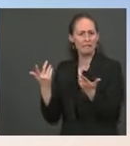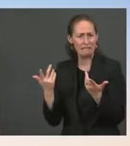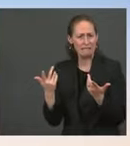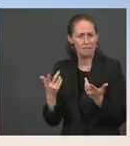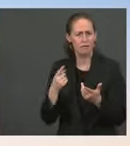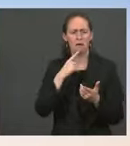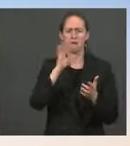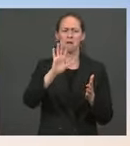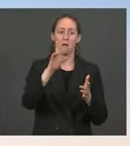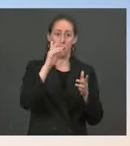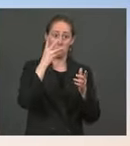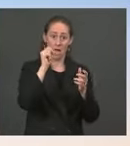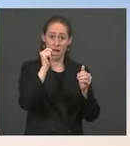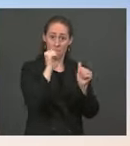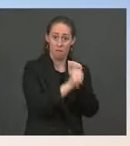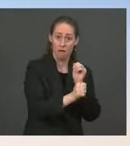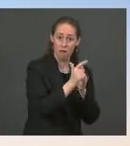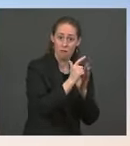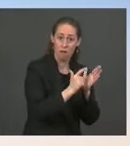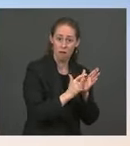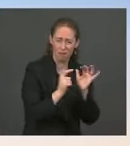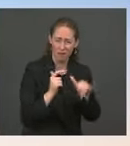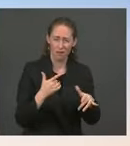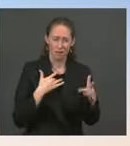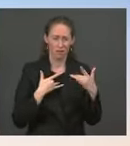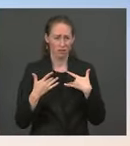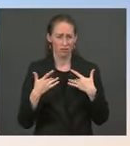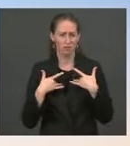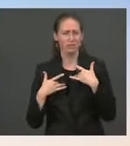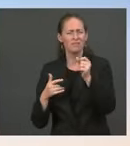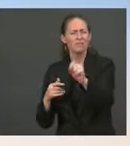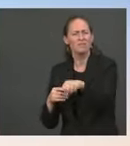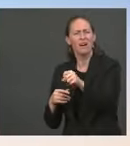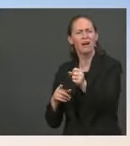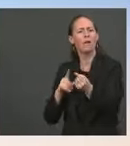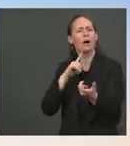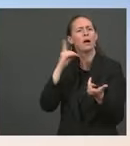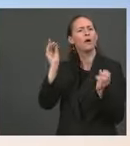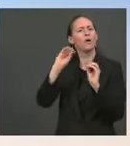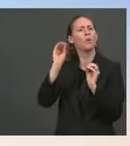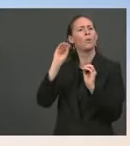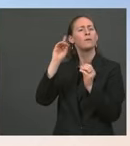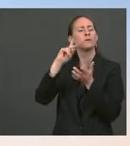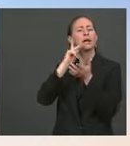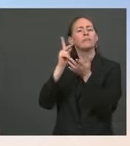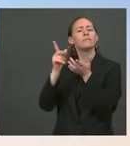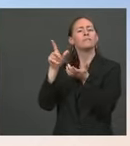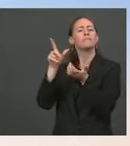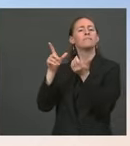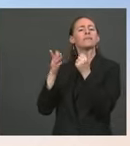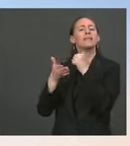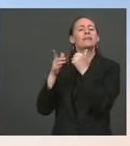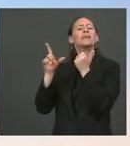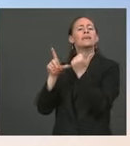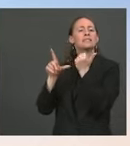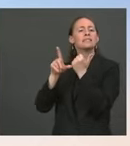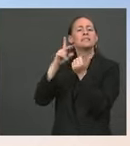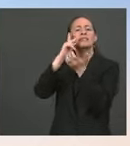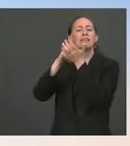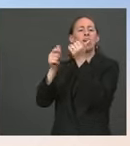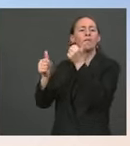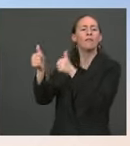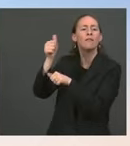law? Right. I mean, you don't have the Assistant Secretary for Legislative Affairs. You don't, right. There are certain